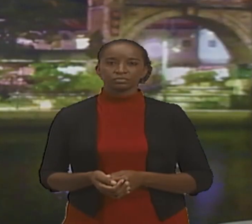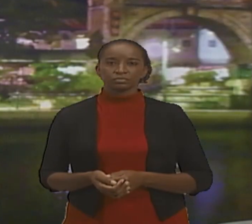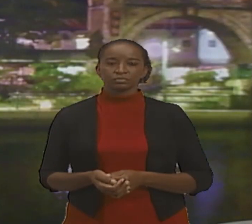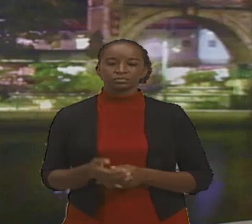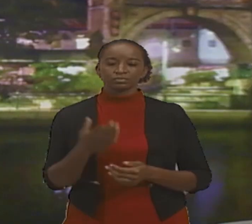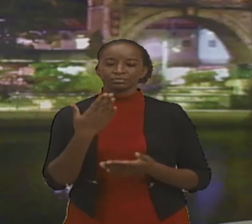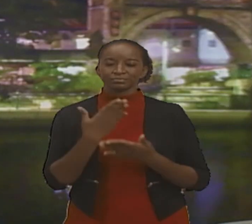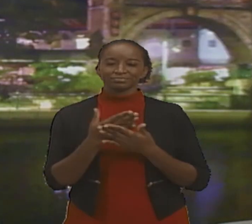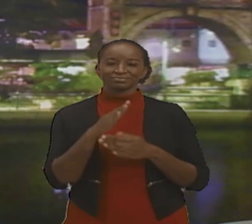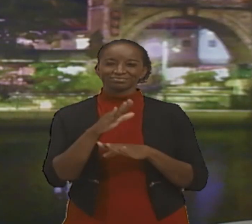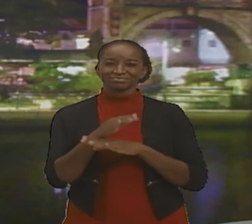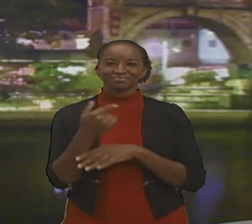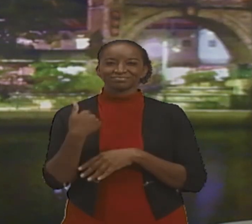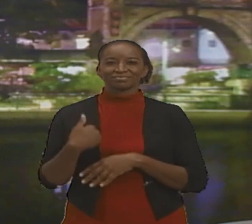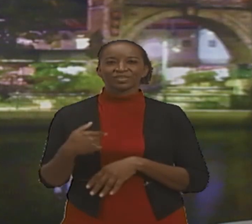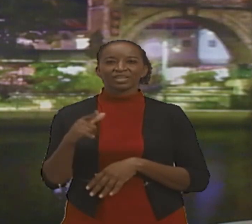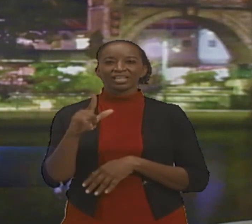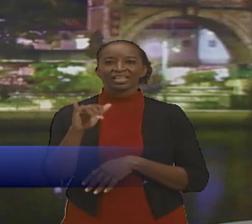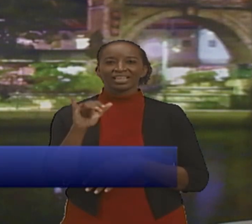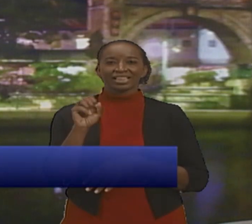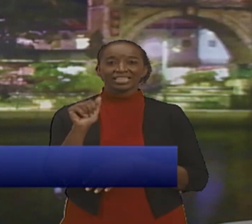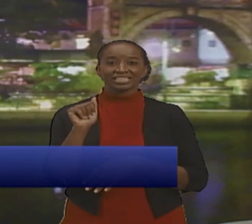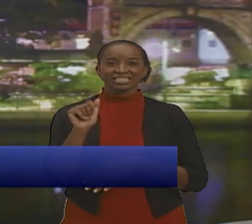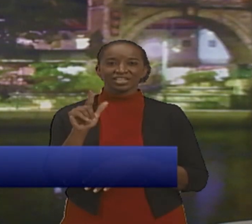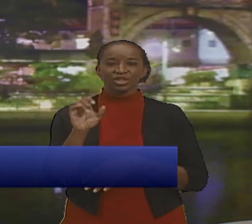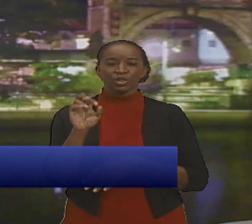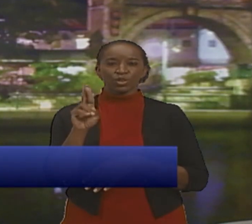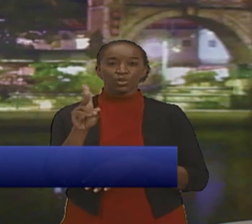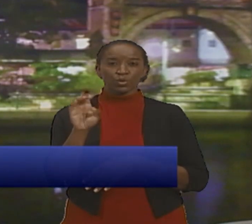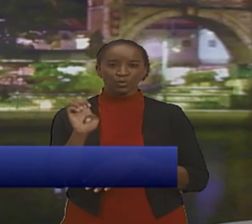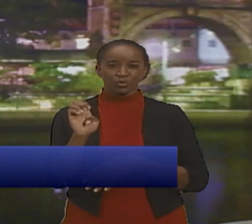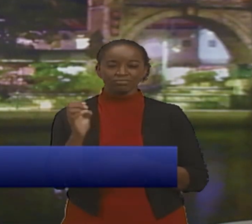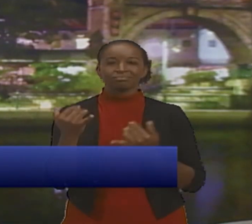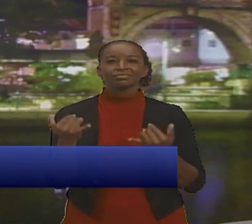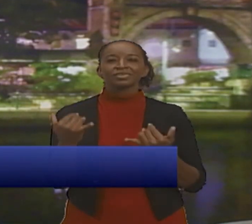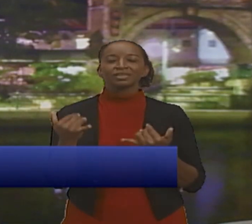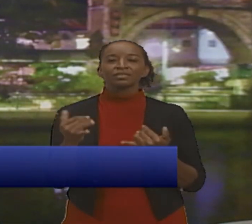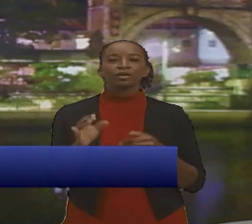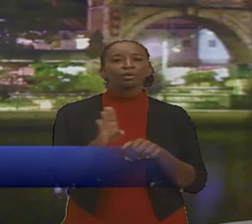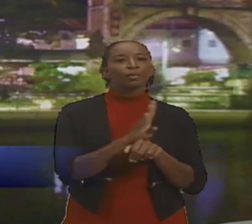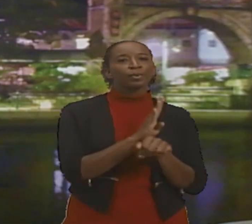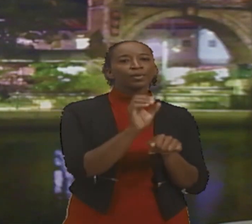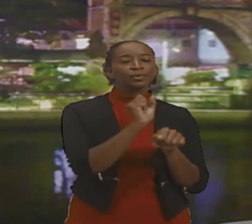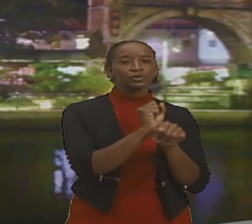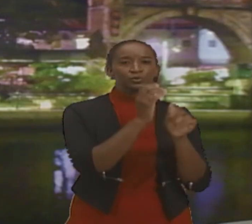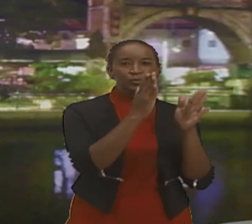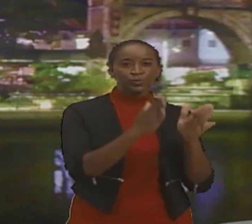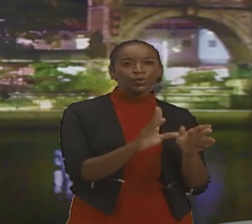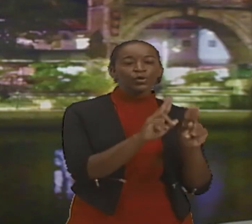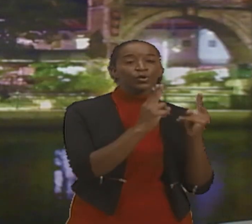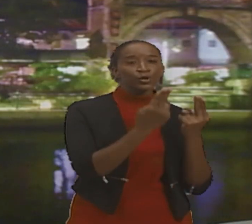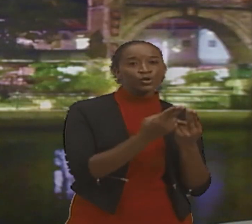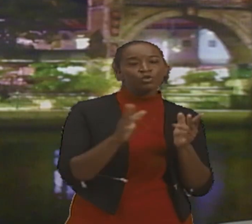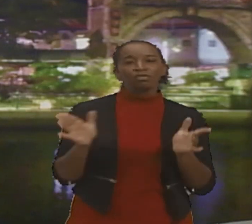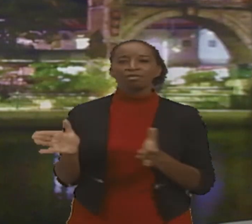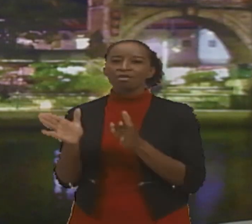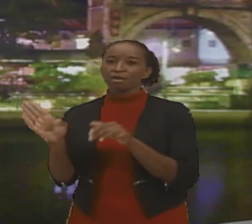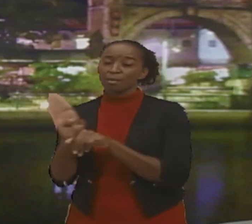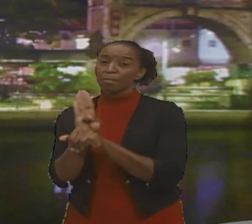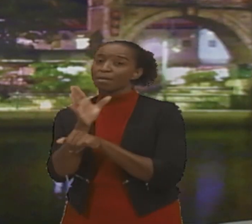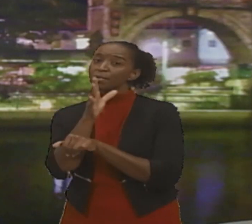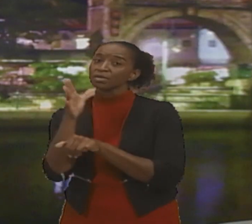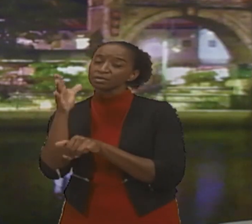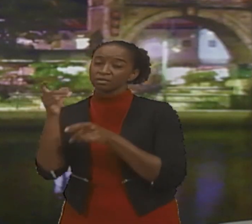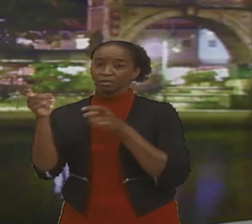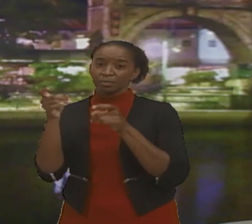And a very good evening to you. I'm Lisa Lord with the CBC Evening News. And our top story, the Barbados Workers Union is urging the Barbados Agricultural